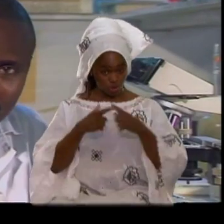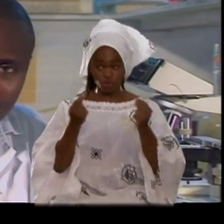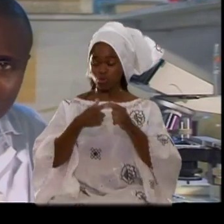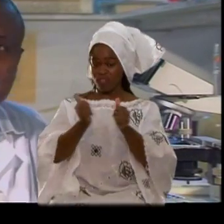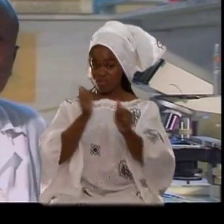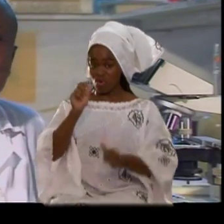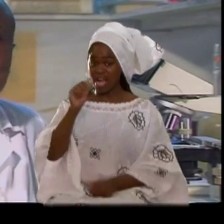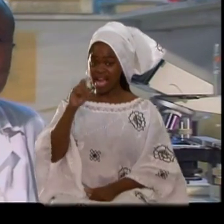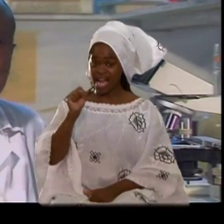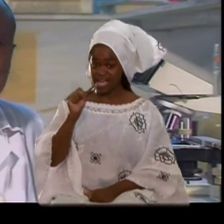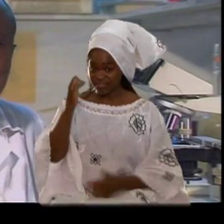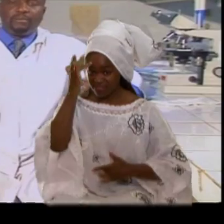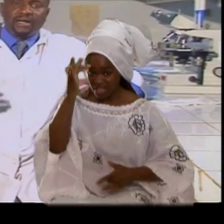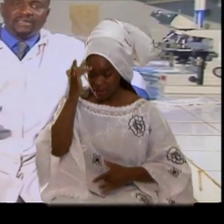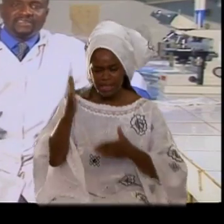AIDS virus.